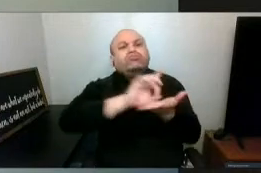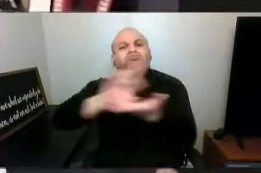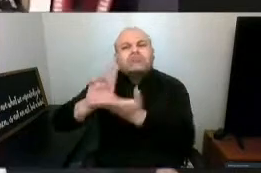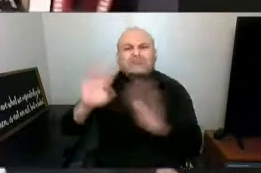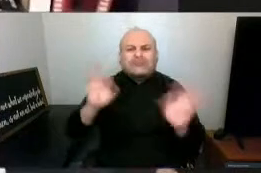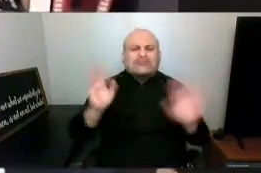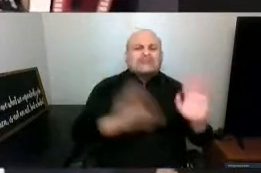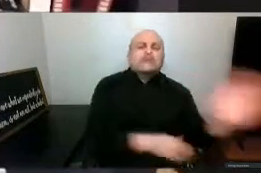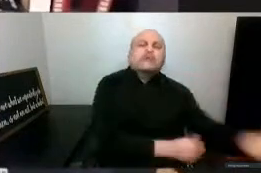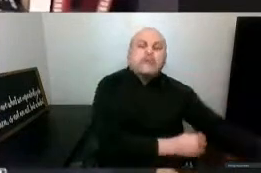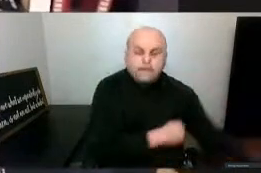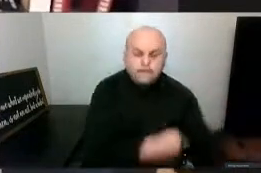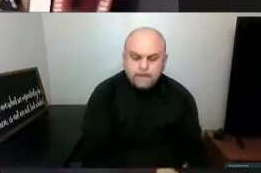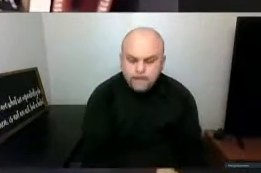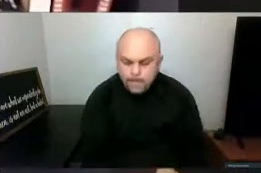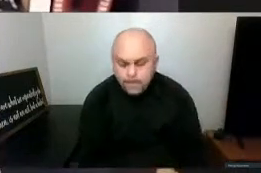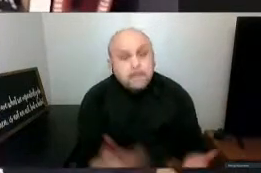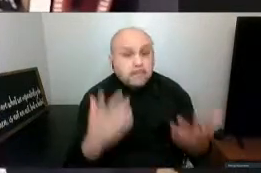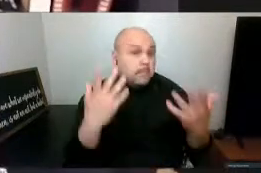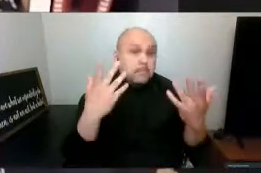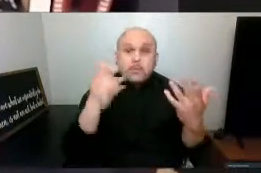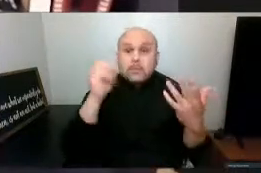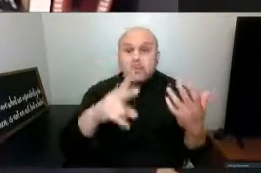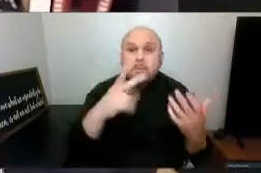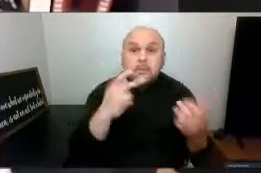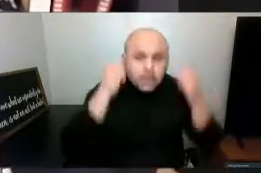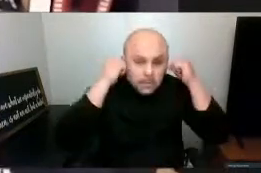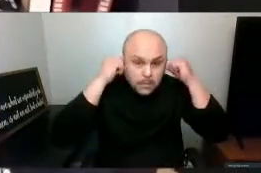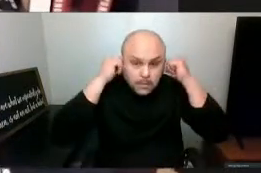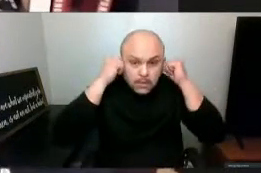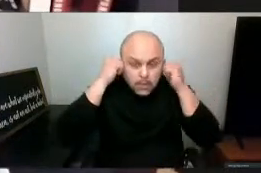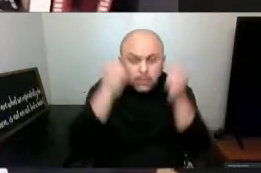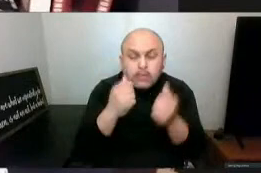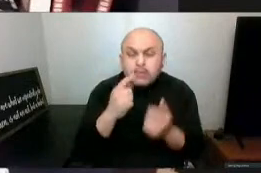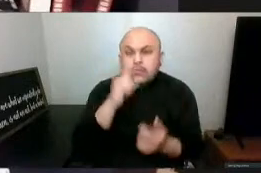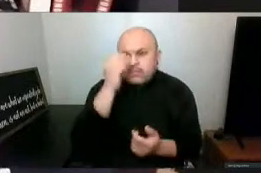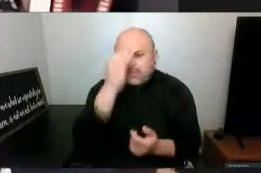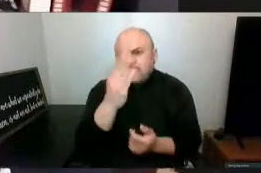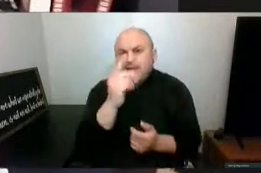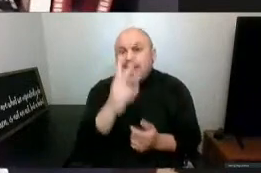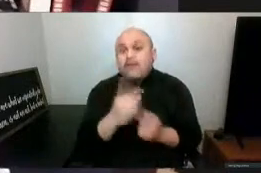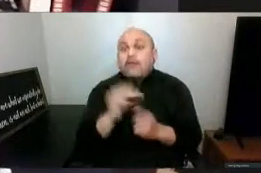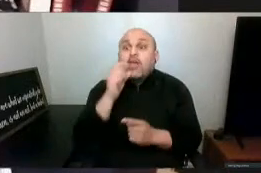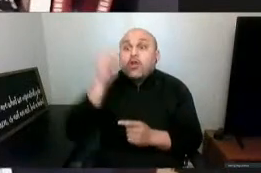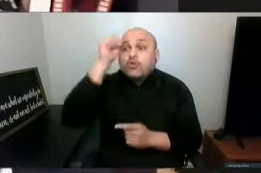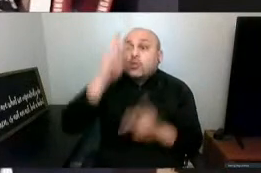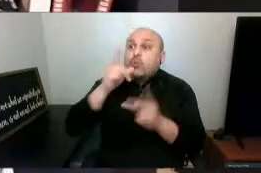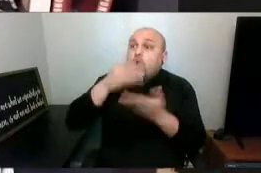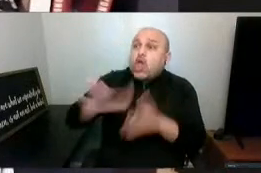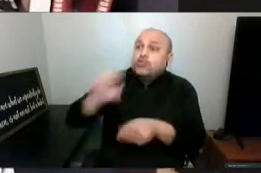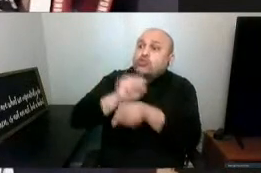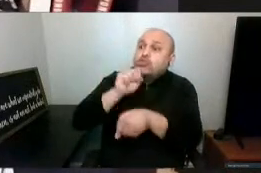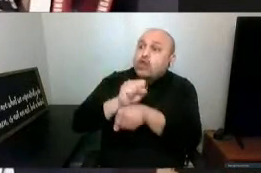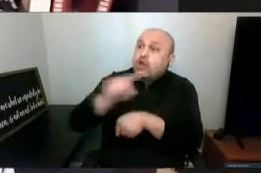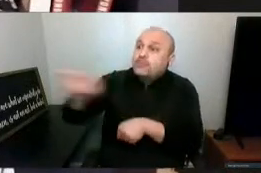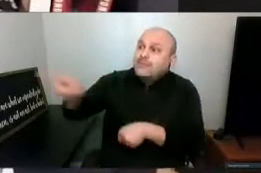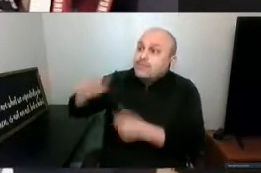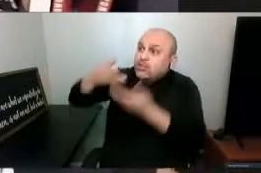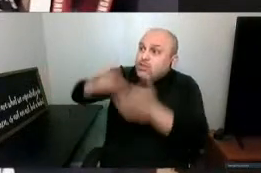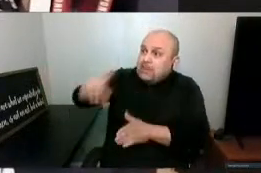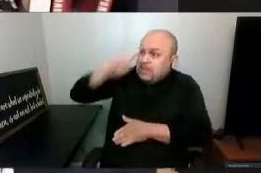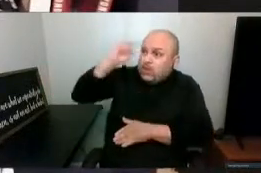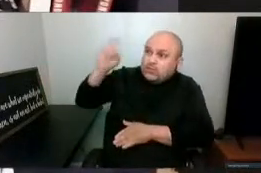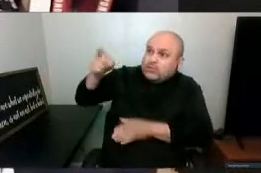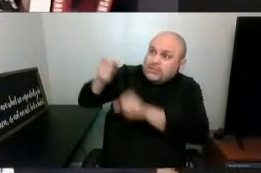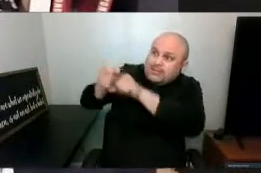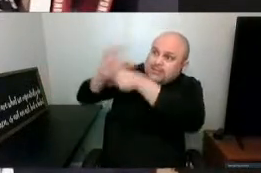if I could just add, half of the adults who lost their jobs related to COVID are still unemployed. And what we can't